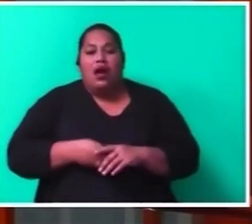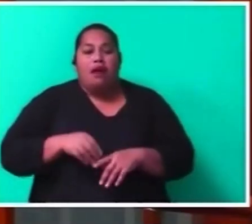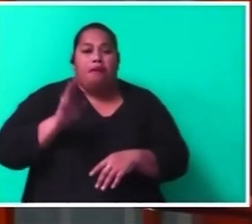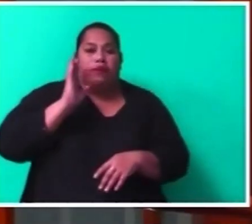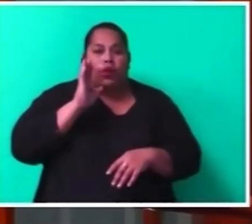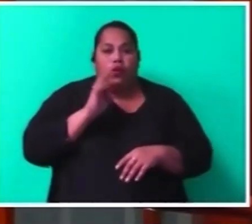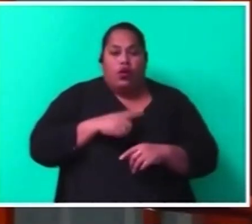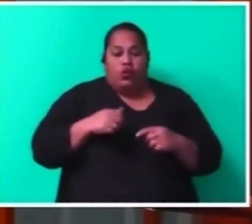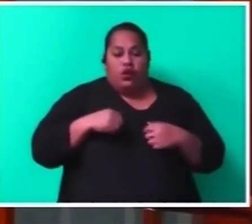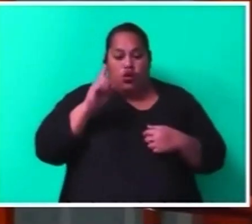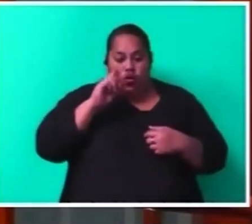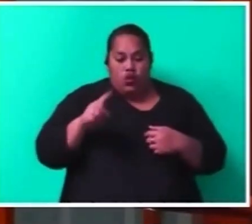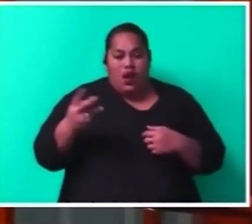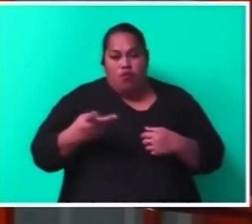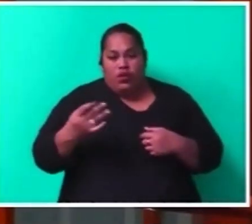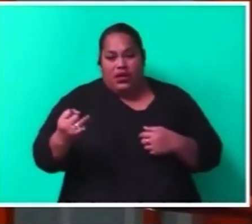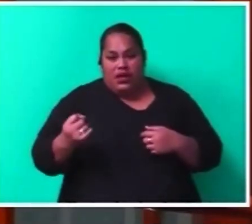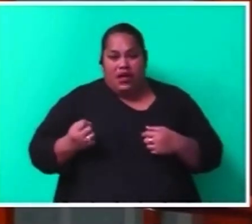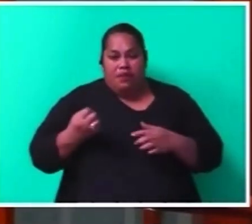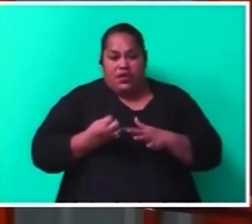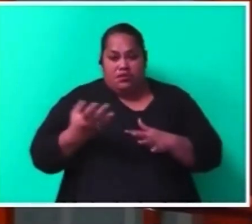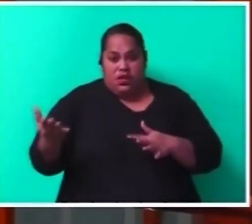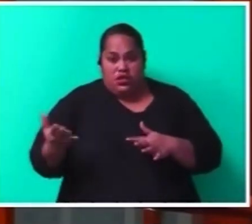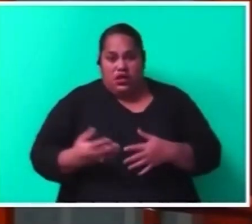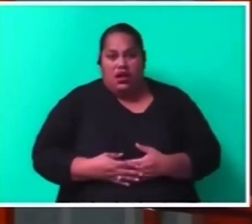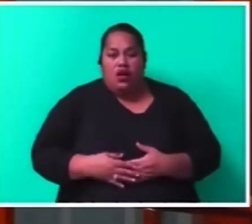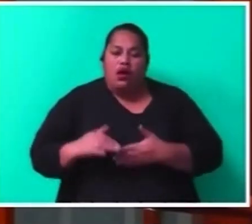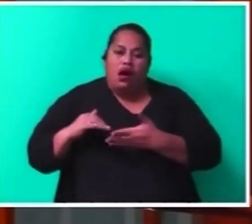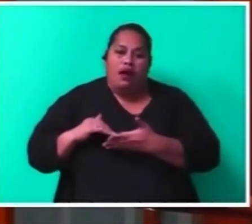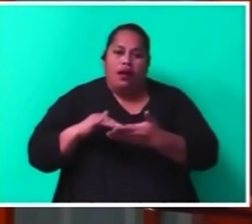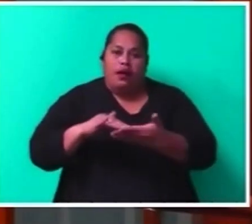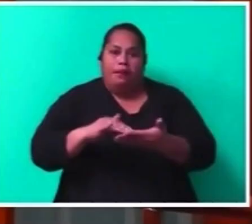both income and expenditure to help.